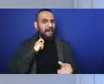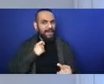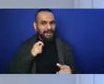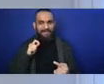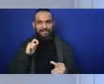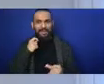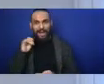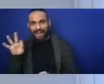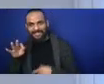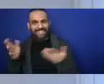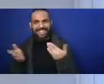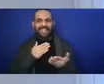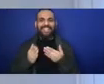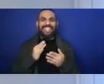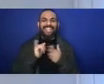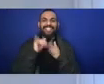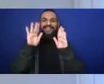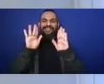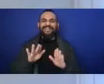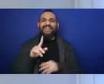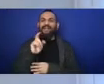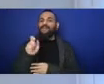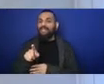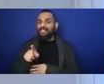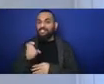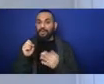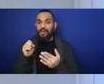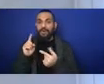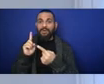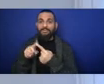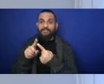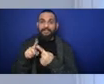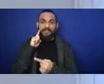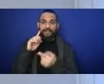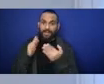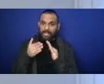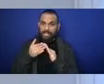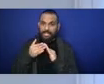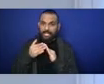The phrase of 2020 and Yes, now of 20. course. Yes.